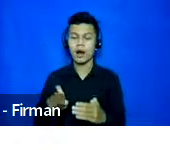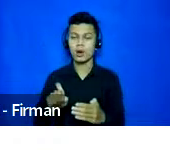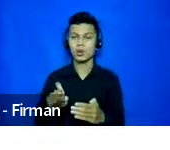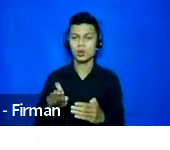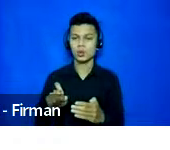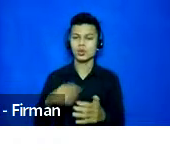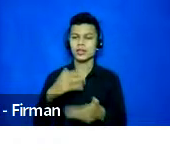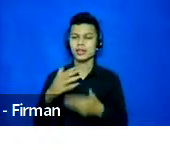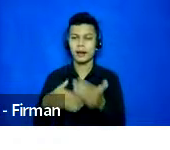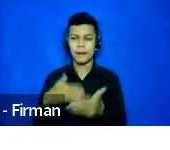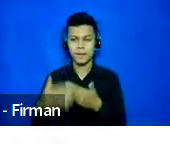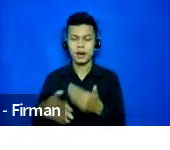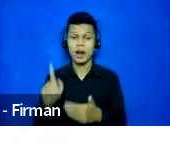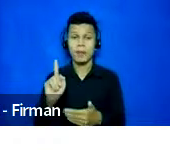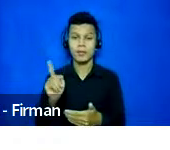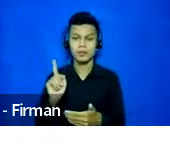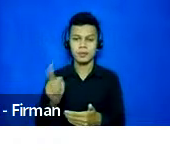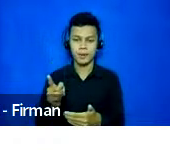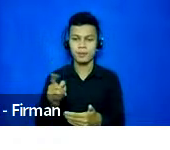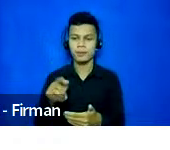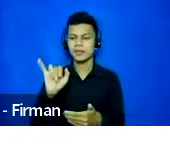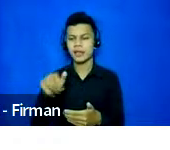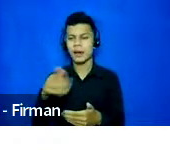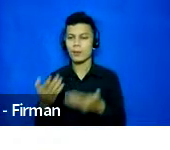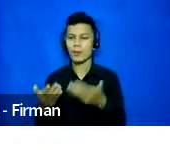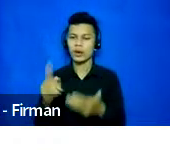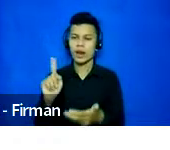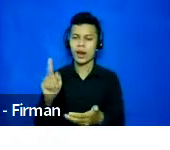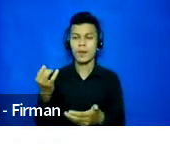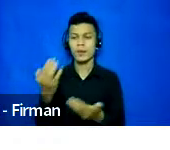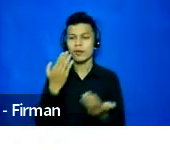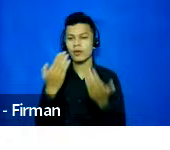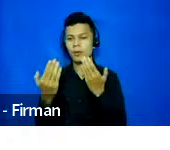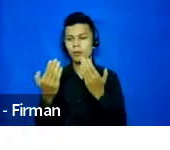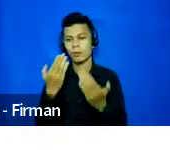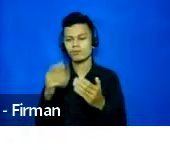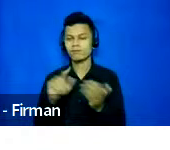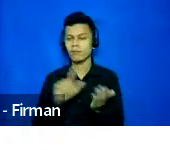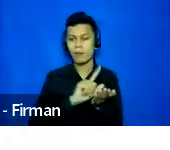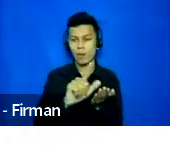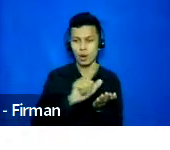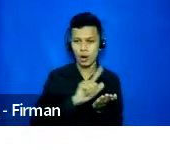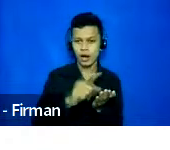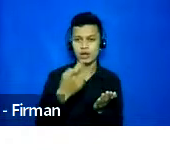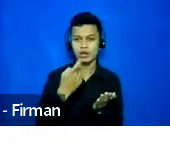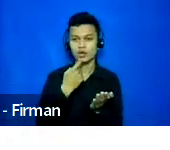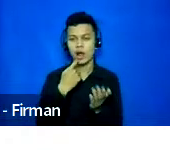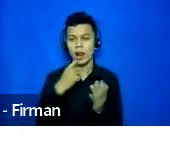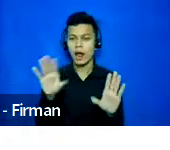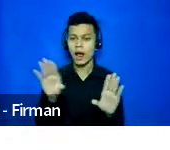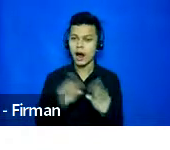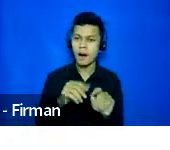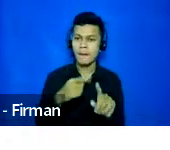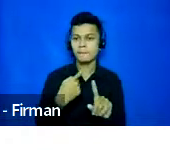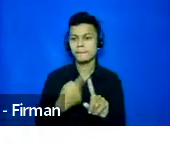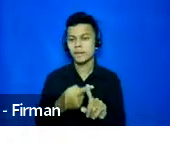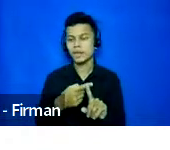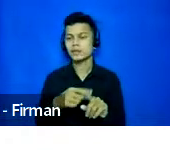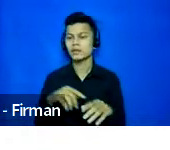although some platforms voluntarily report certain numbers about quantity and categories of content removed,